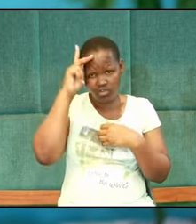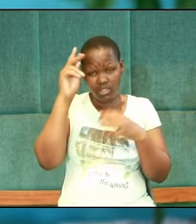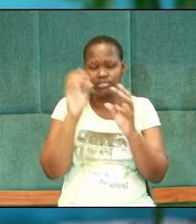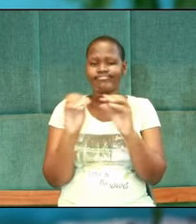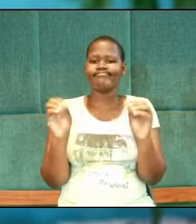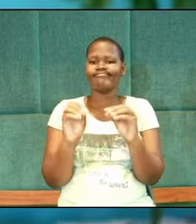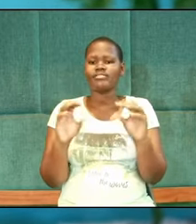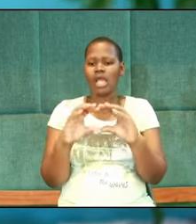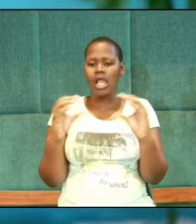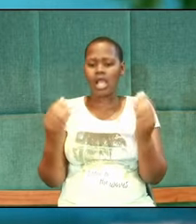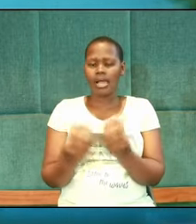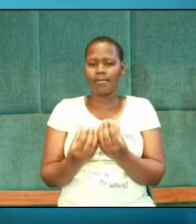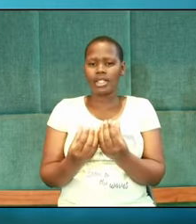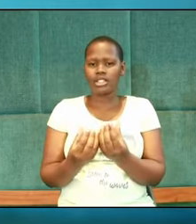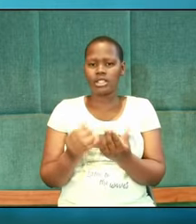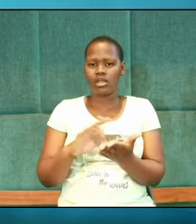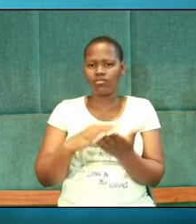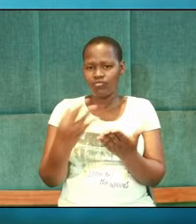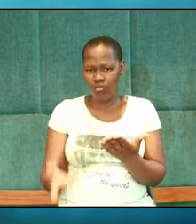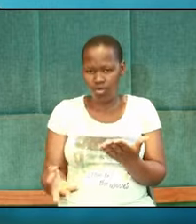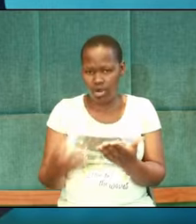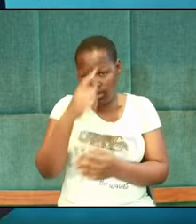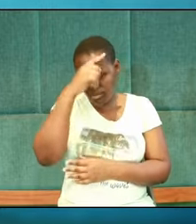Companies collapse for lack of.